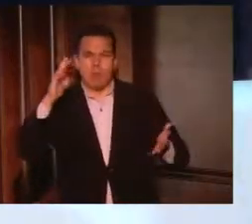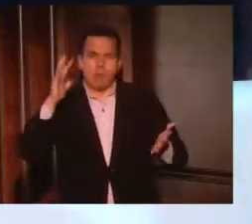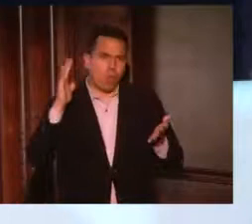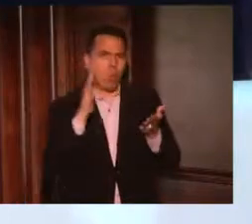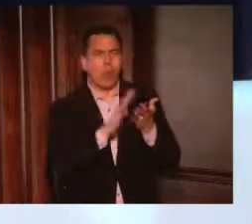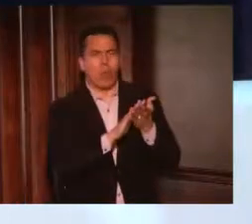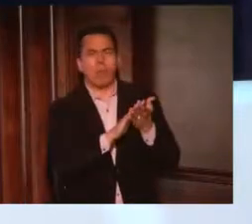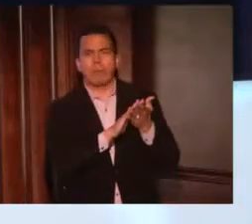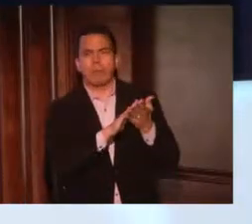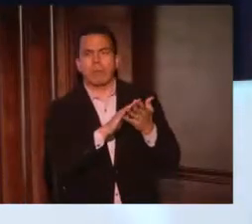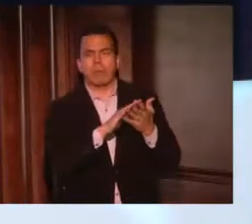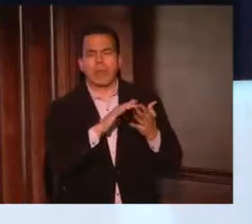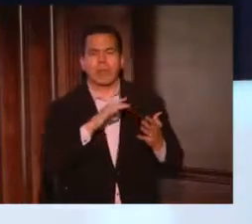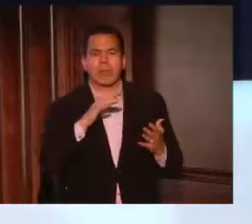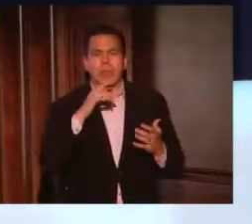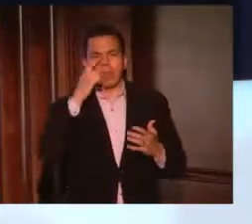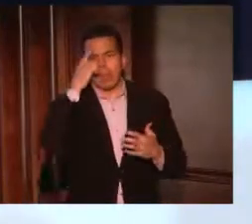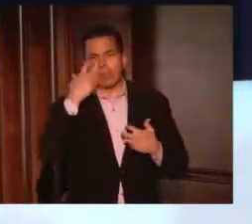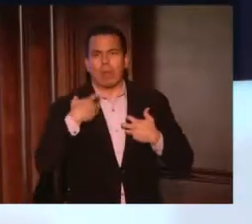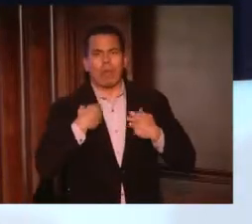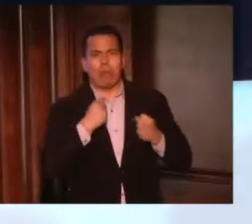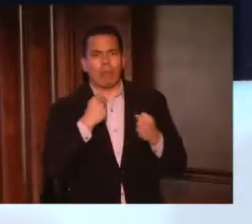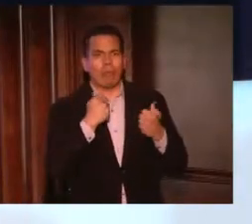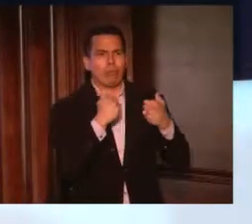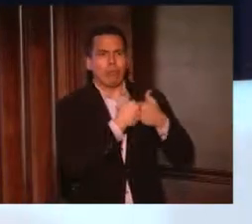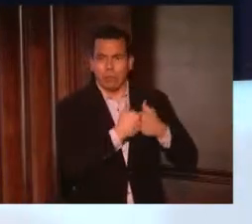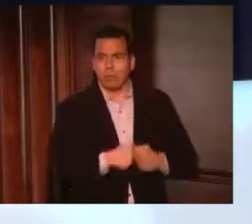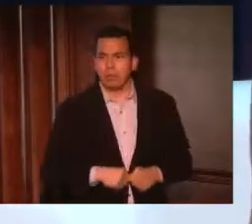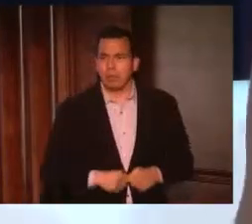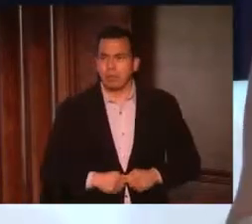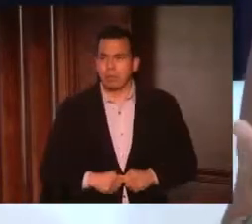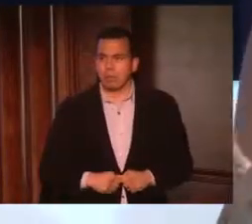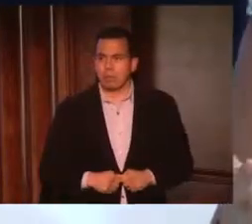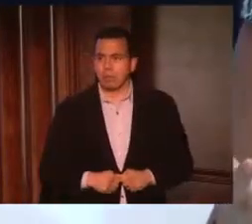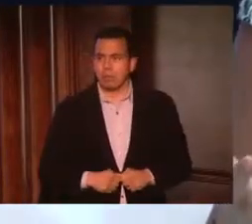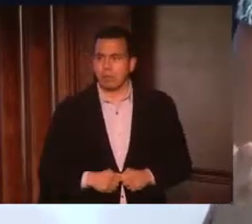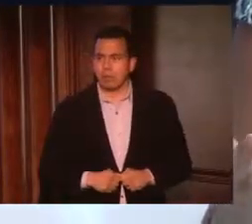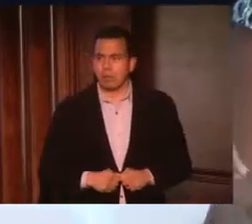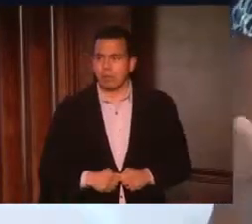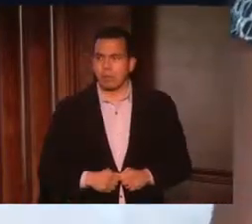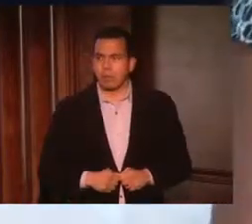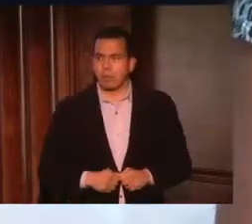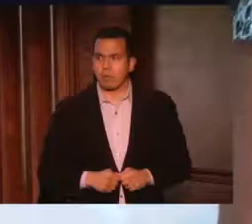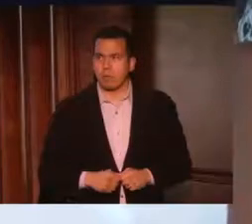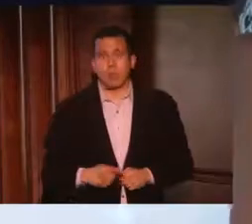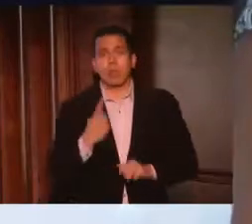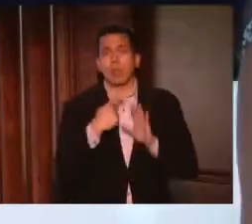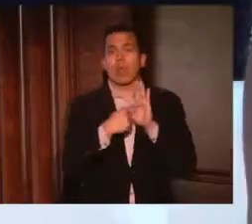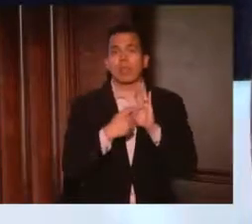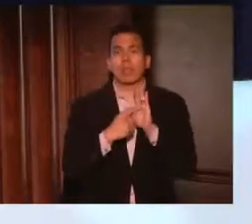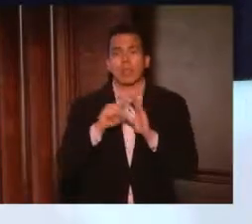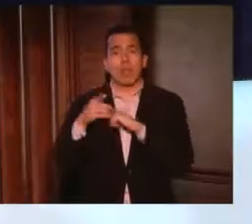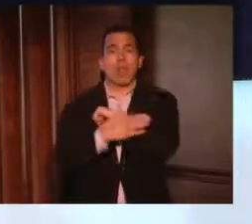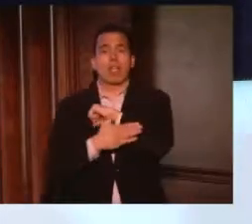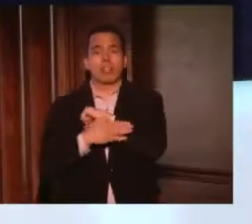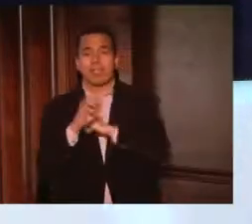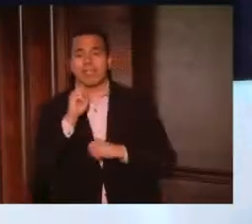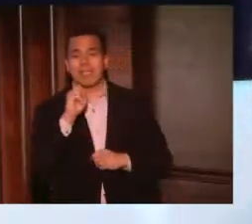compared to the level of need is nowhere where it needs to be around the world. As one example, in Sierra Leone, there is one